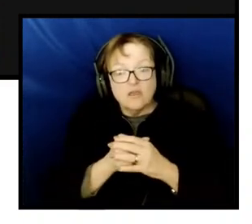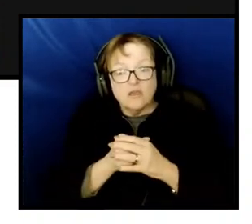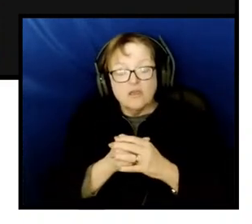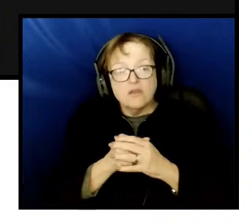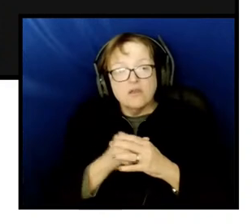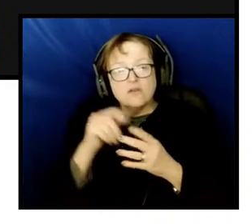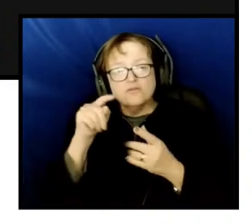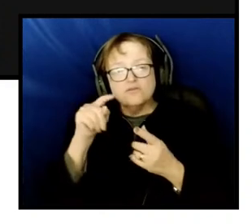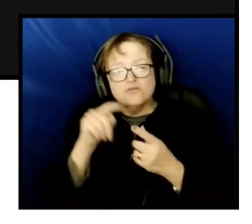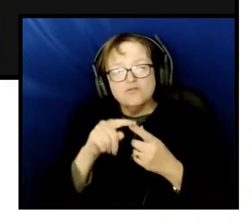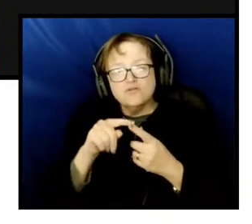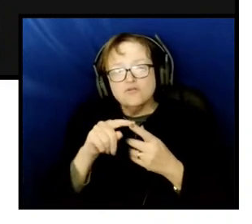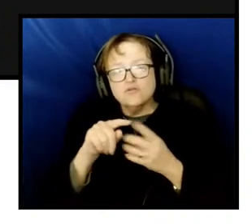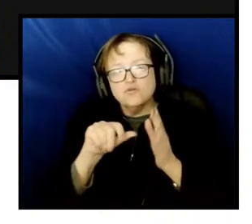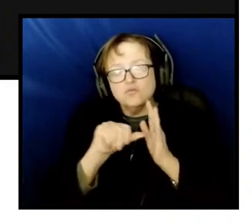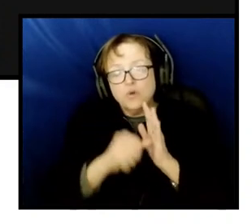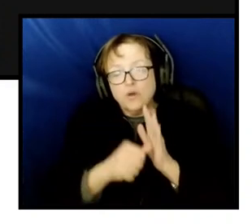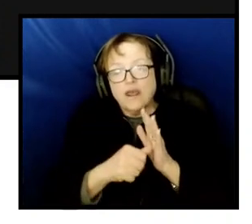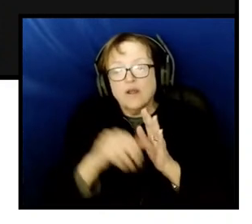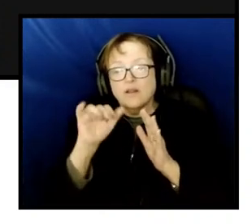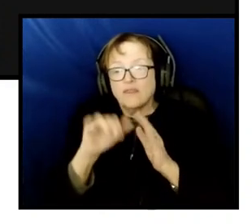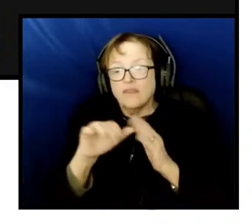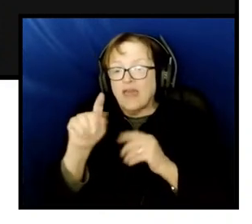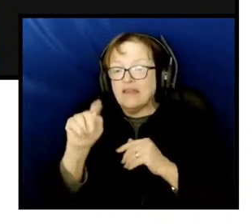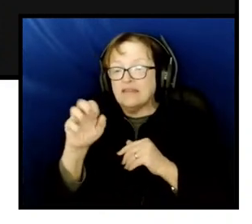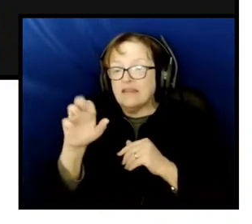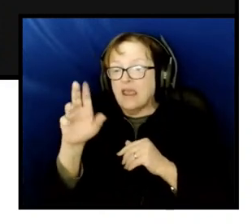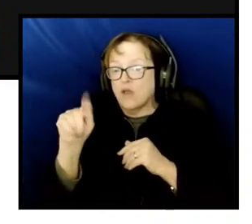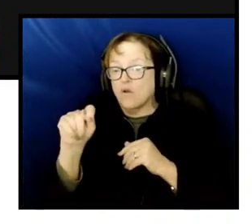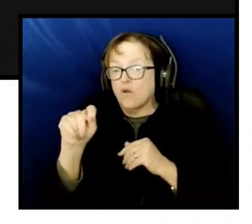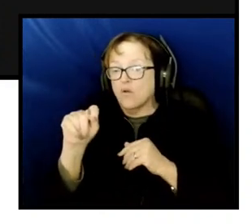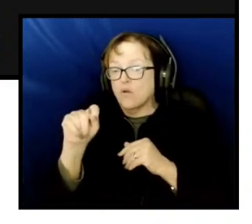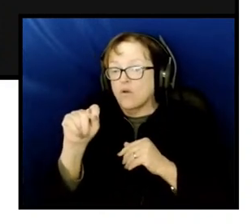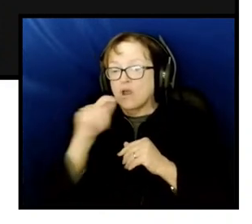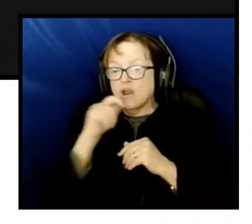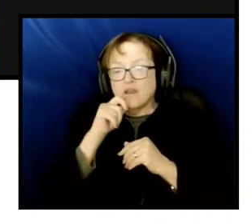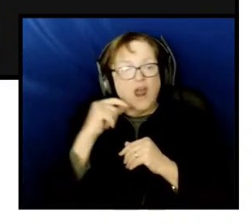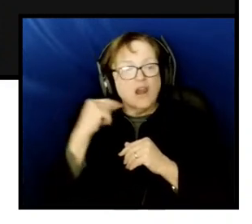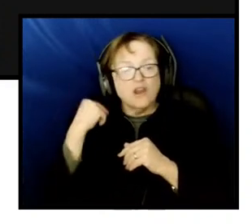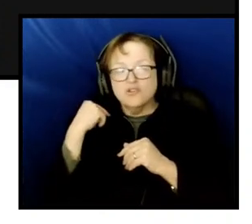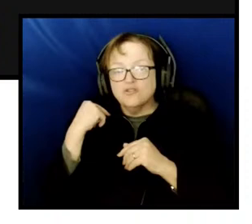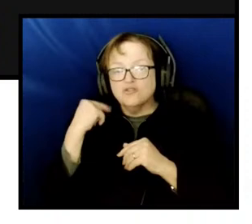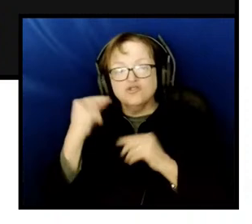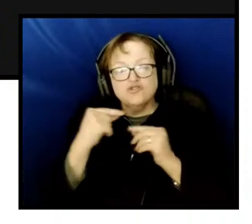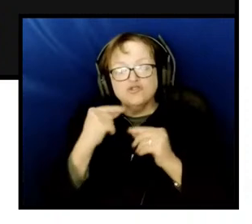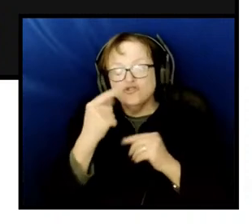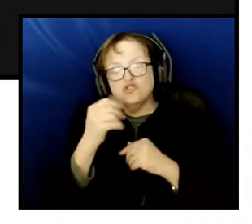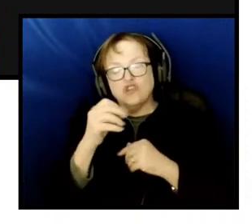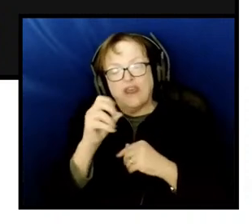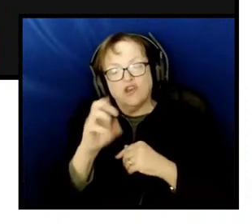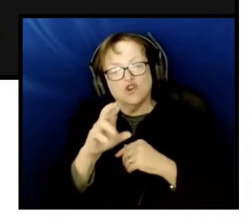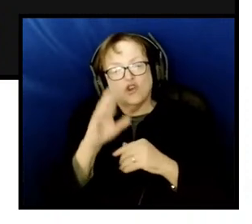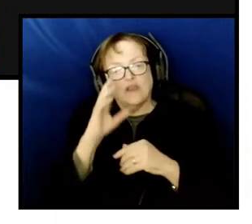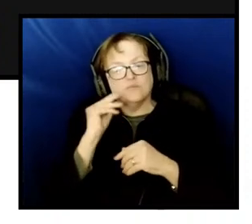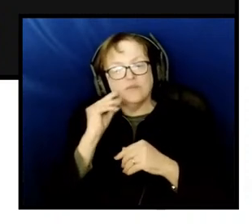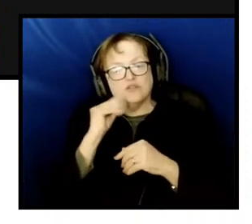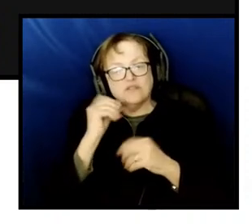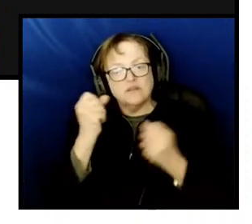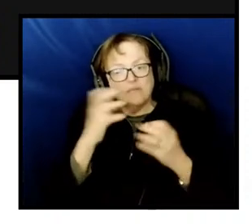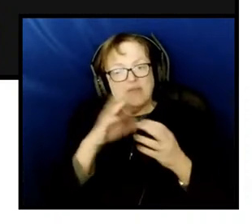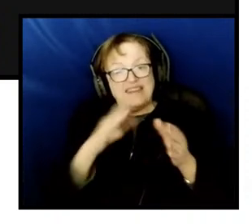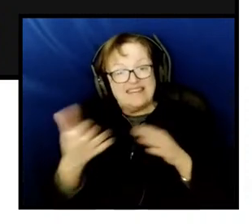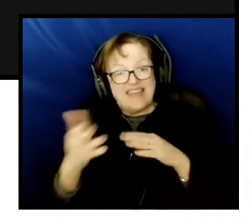to point out that tarot doesn't have to be a gendered experience. A lot of the decks are extremely